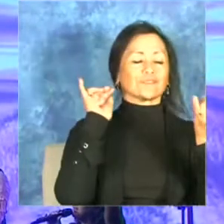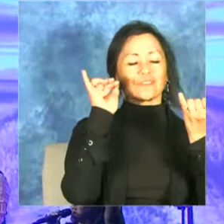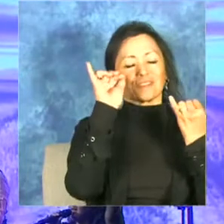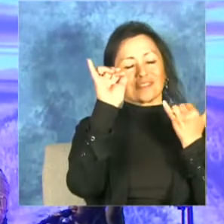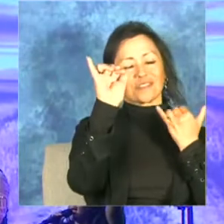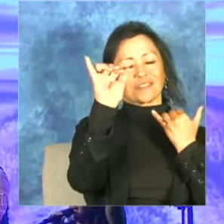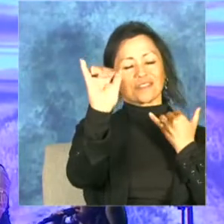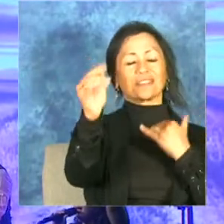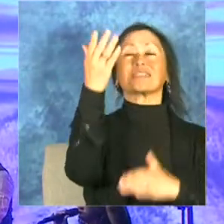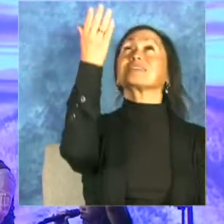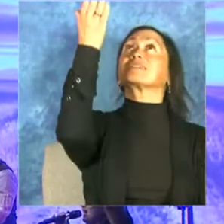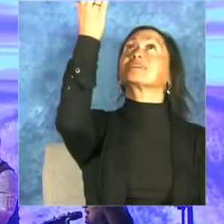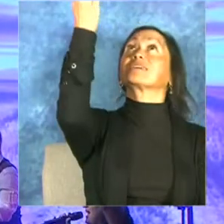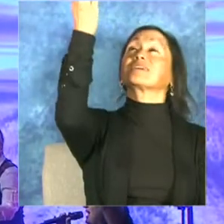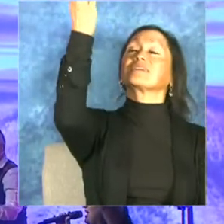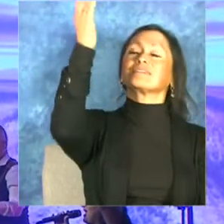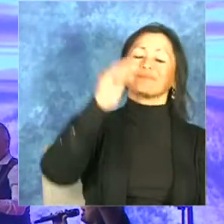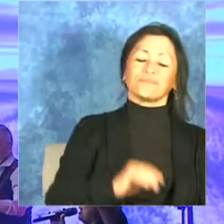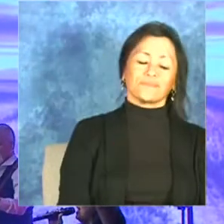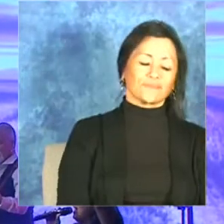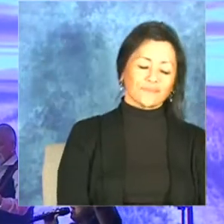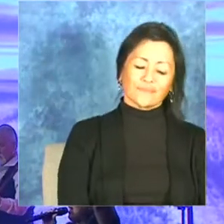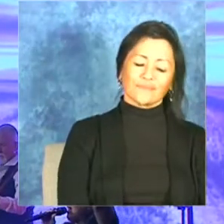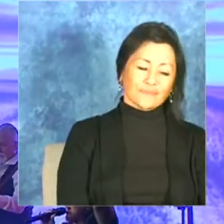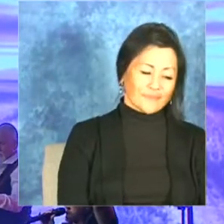Forever seated.